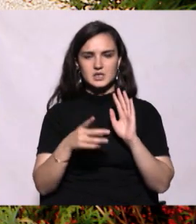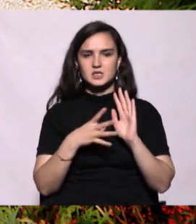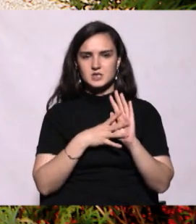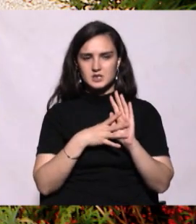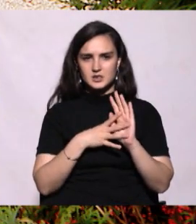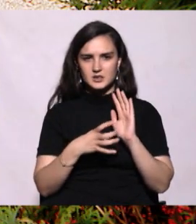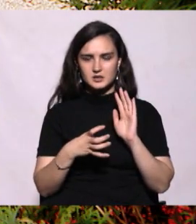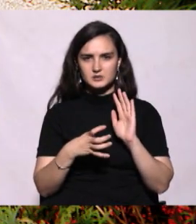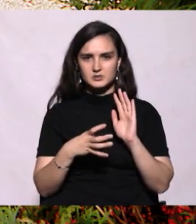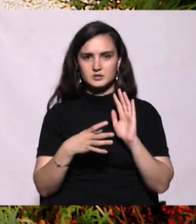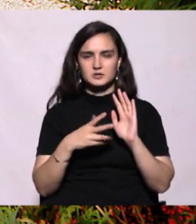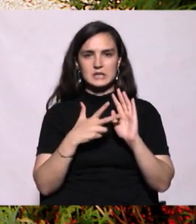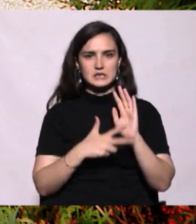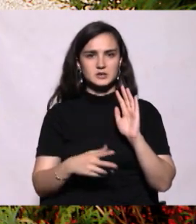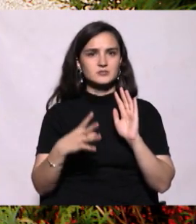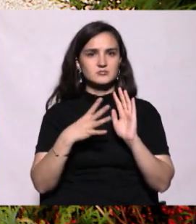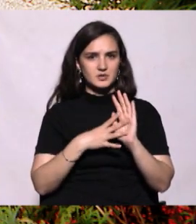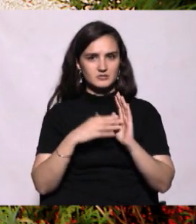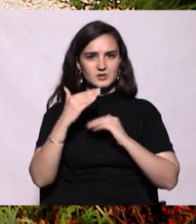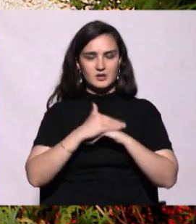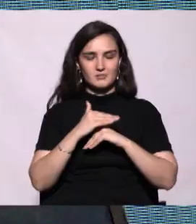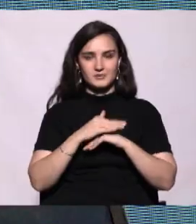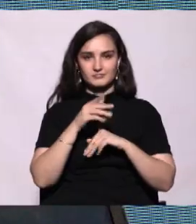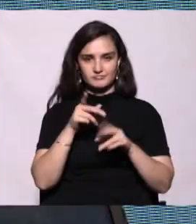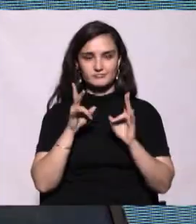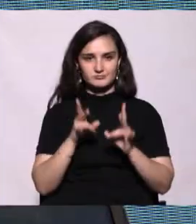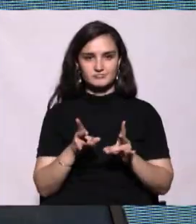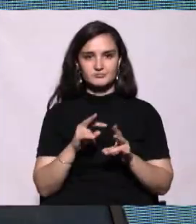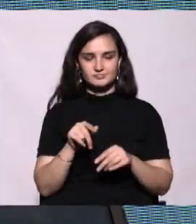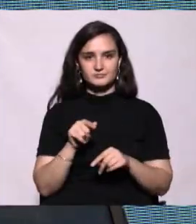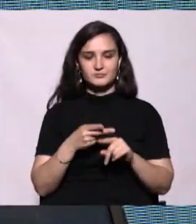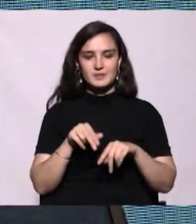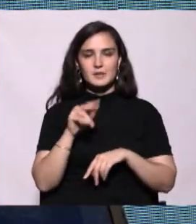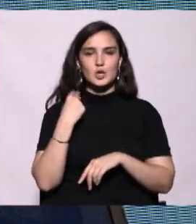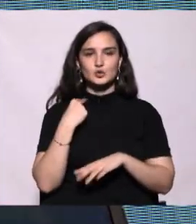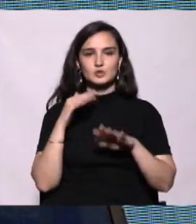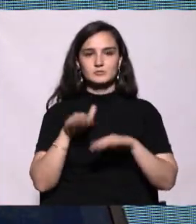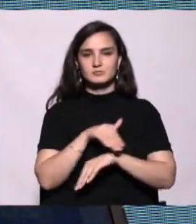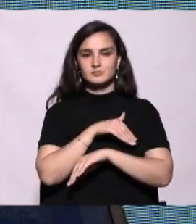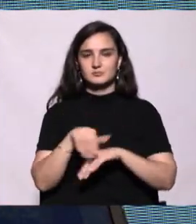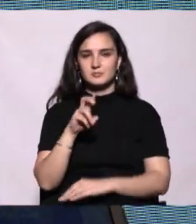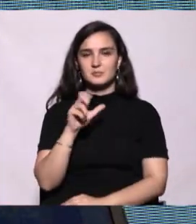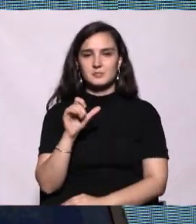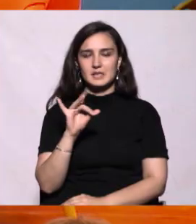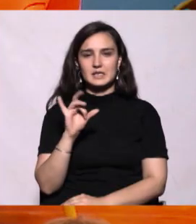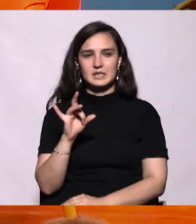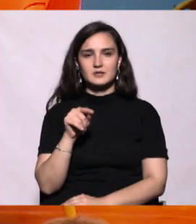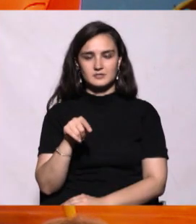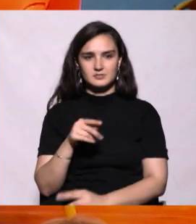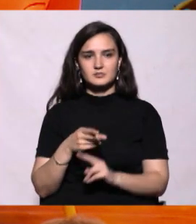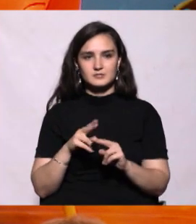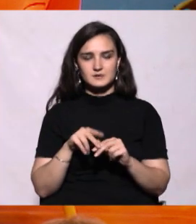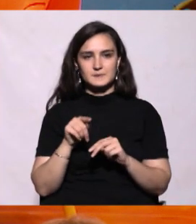1889, usually at night. It deals with Baker Street in London. It deals with the